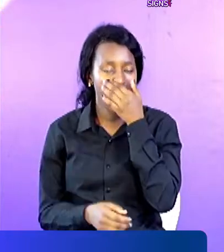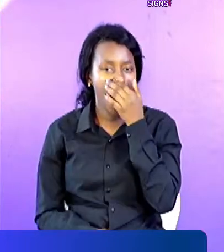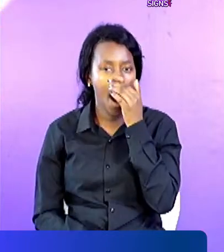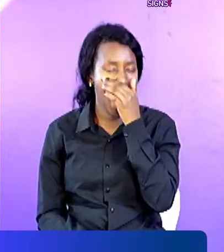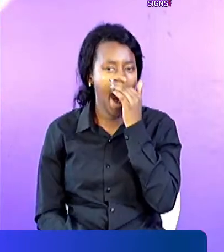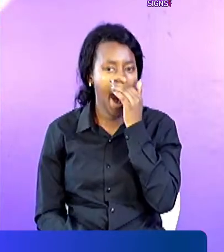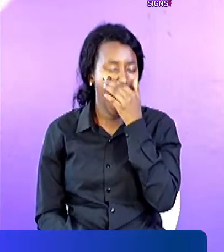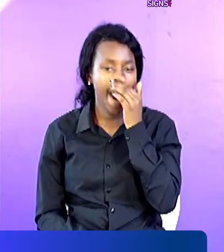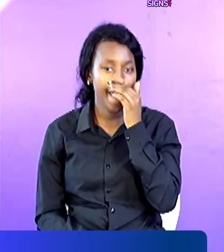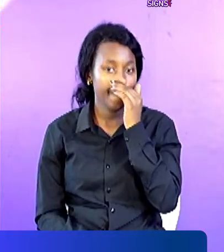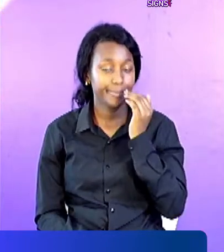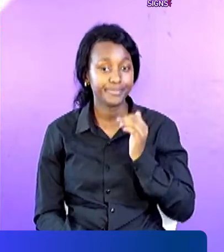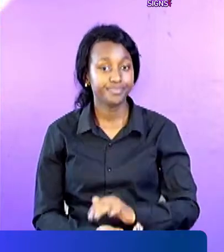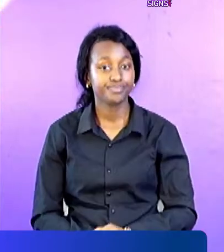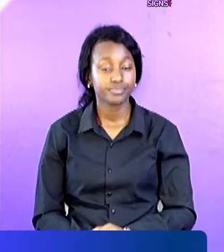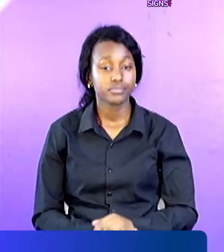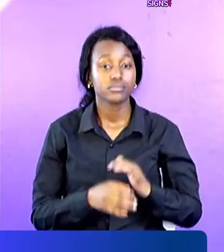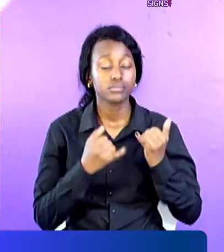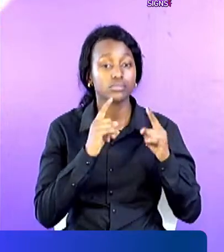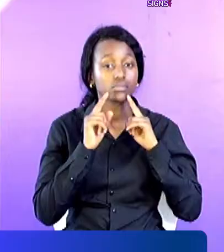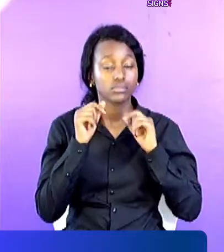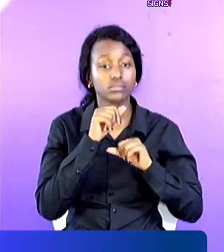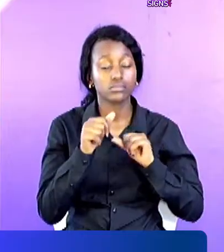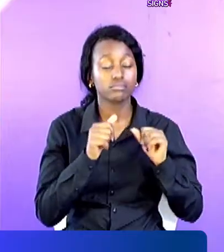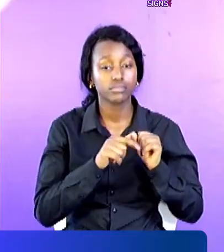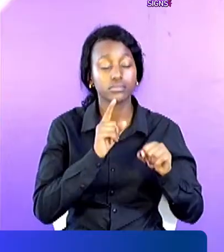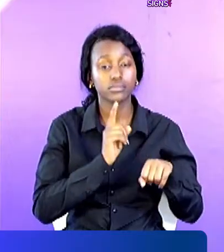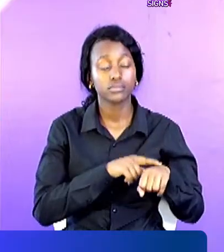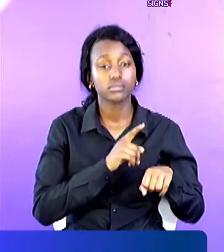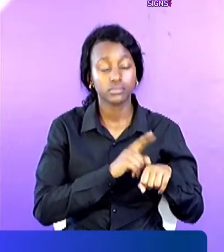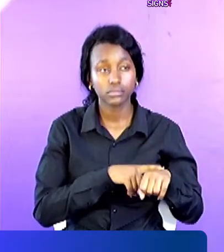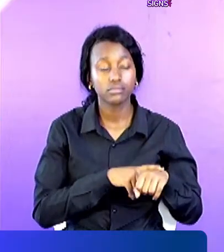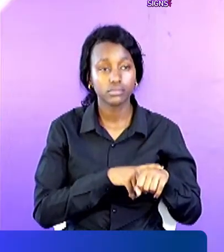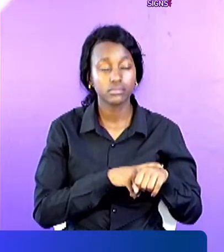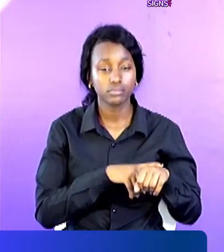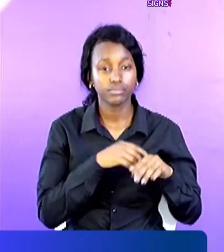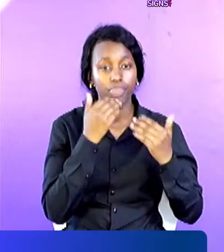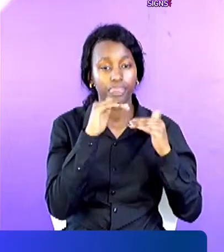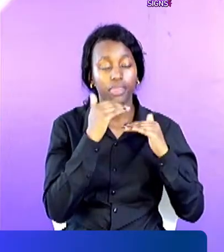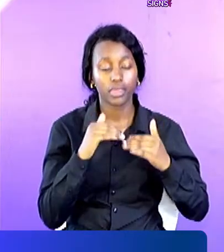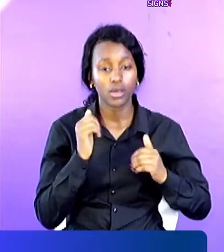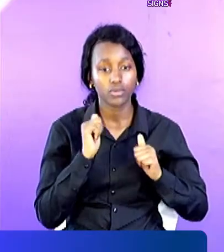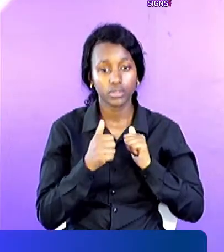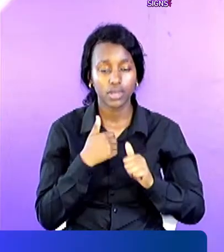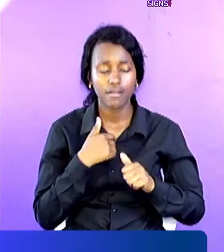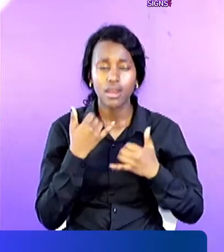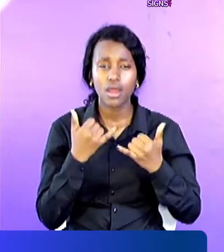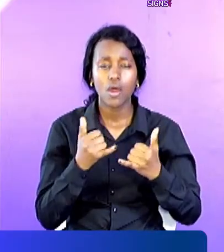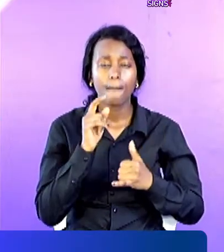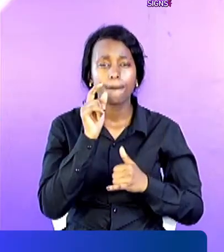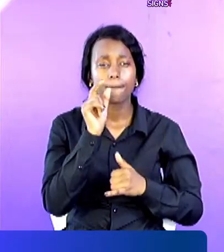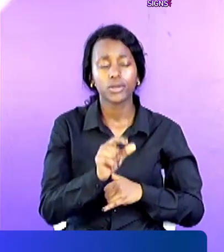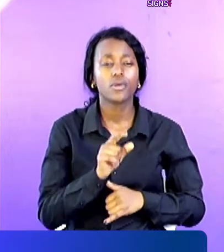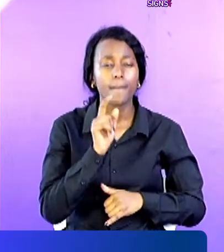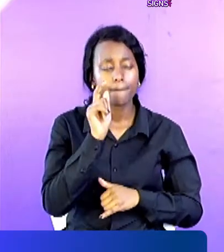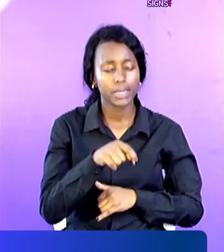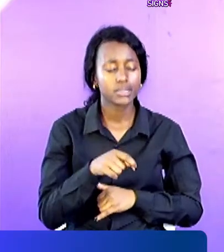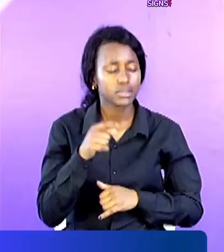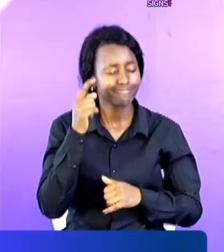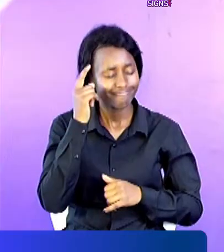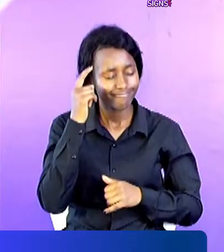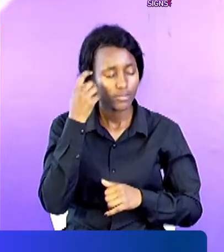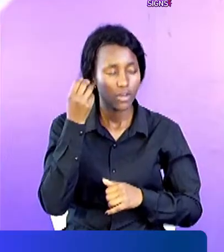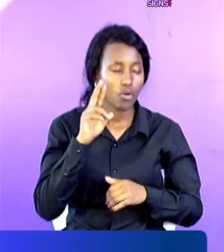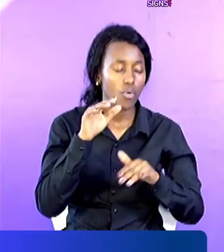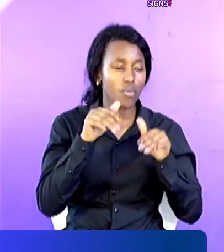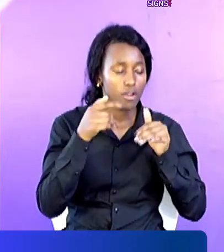in the time scaling, and that was my next question. What kind of time frame should one expect before seeing steady returns